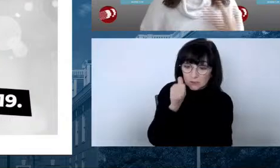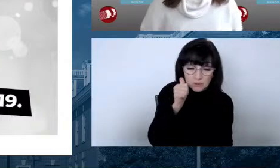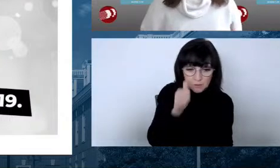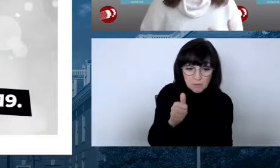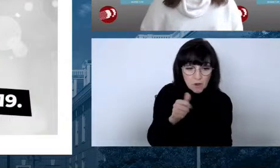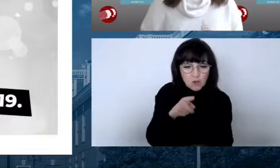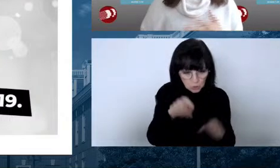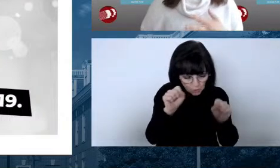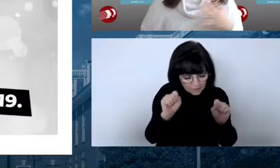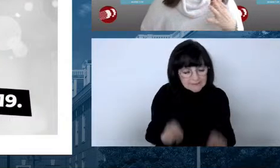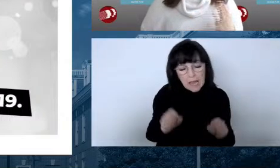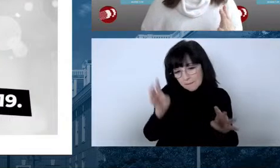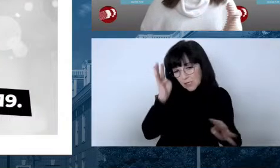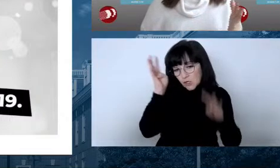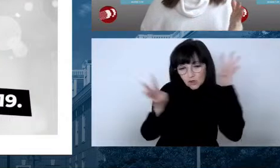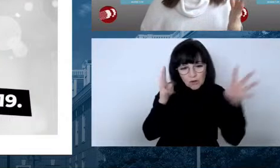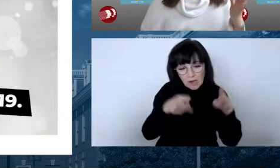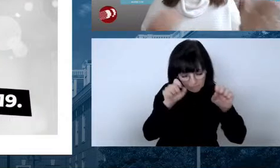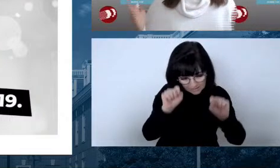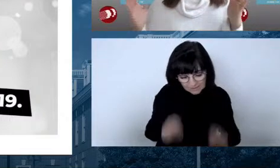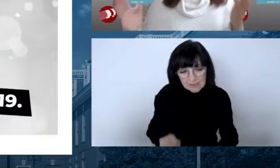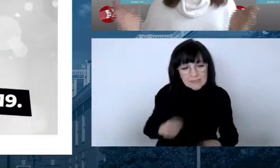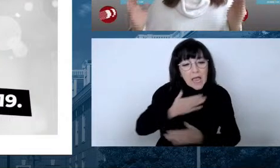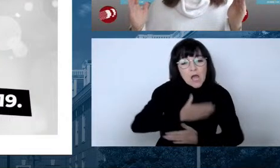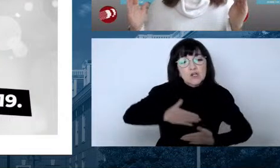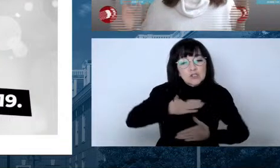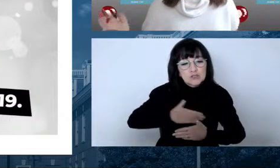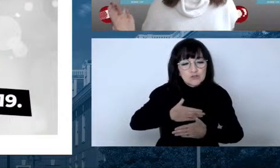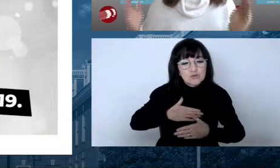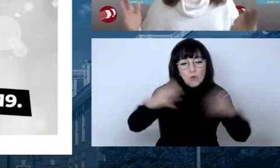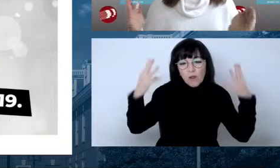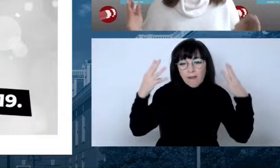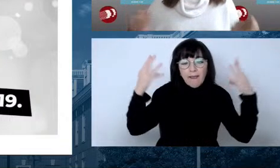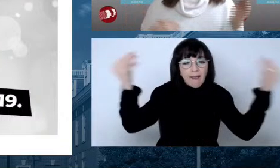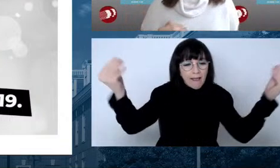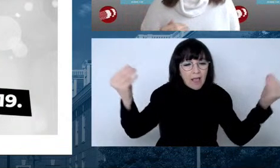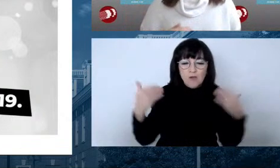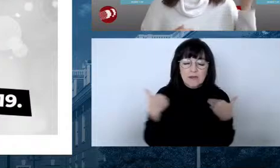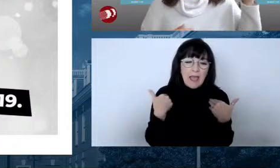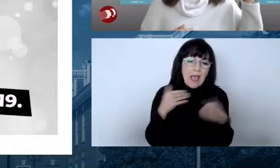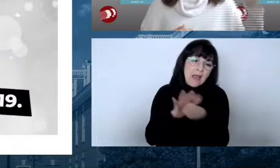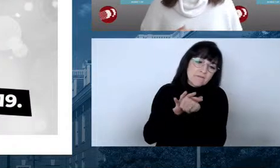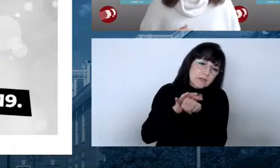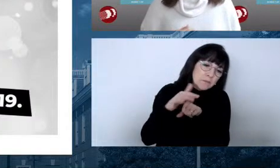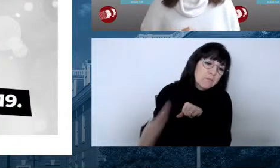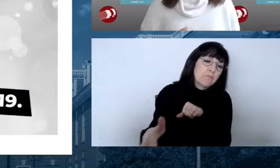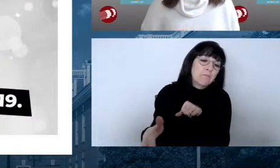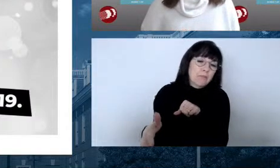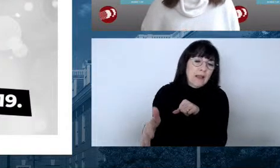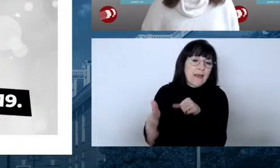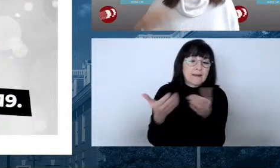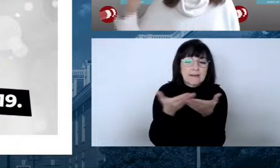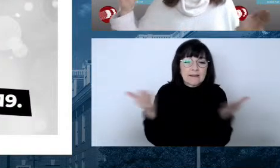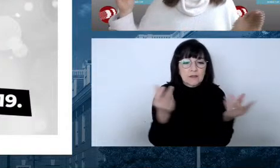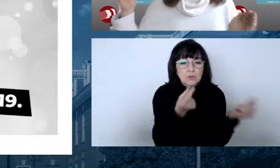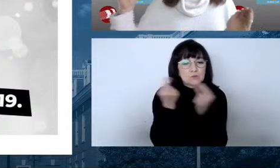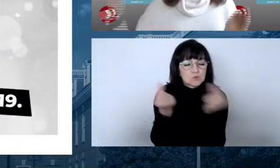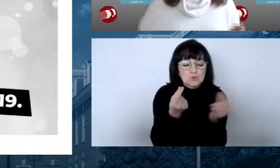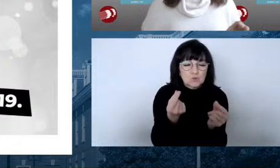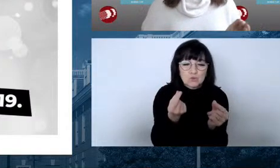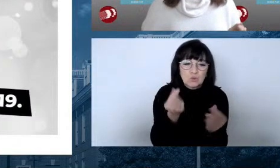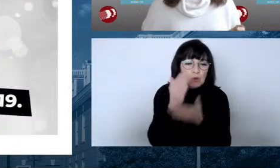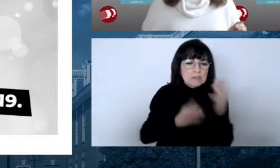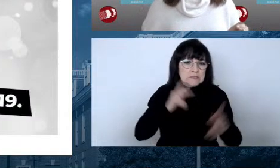go outside. There is a whole range of options for people in between staying in your house forever